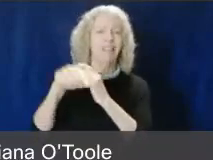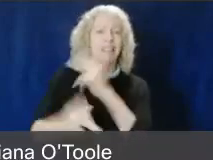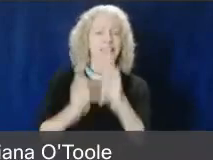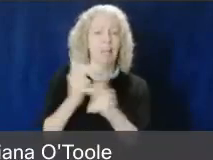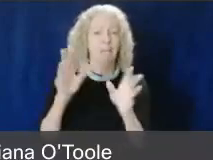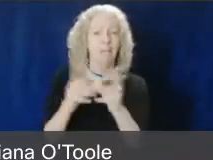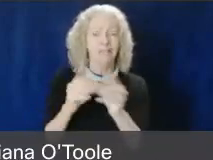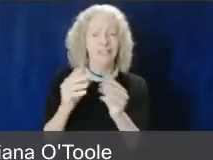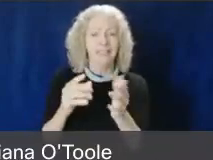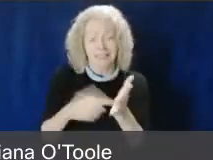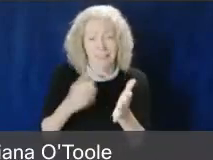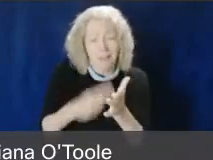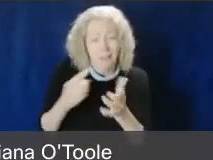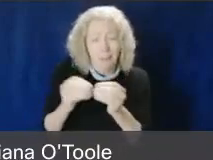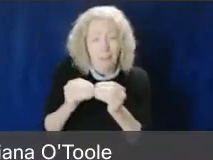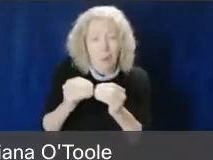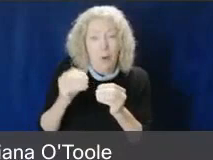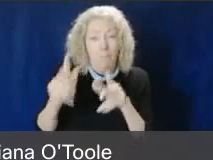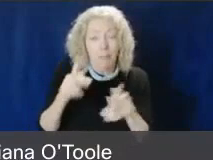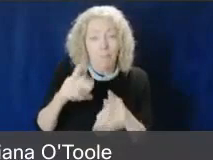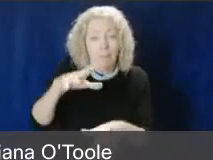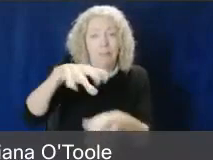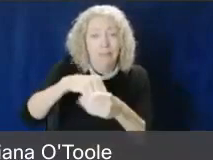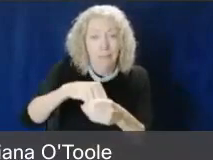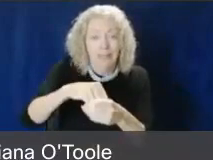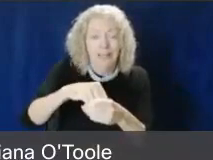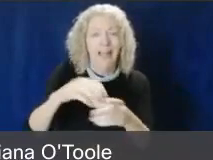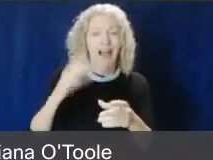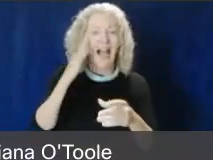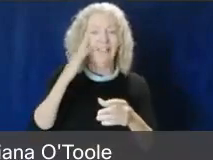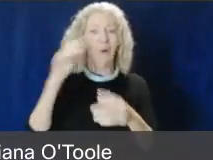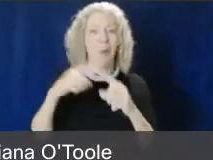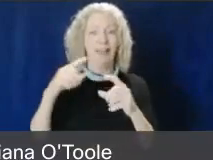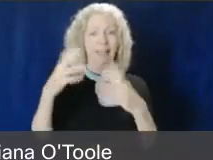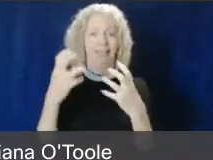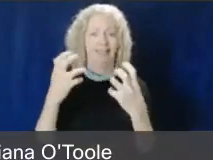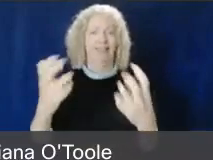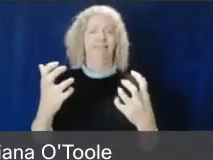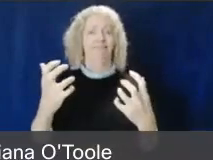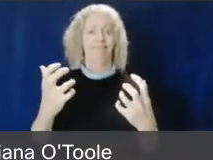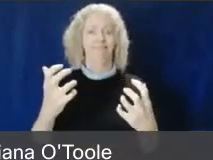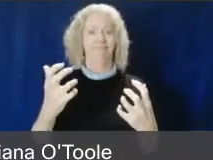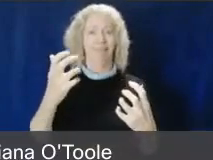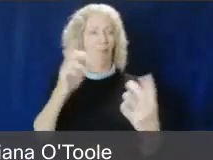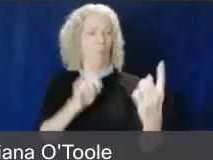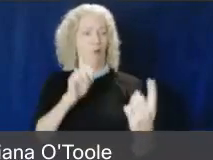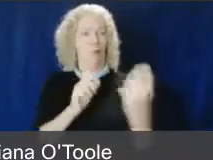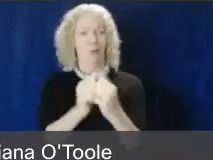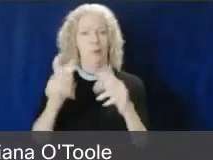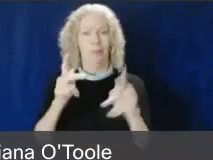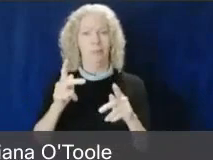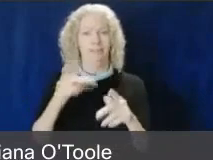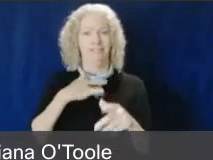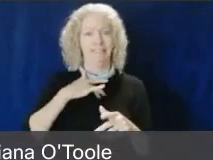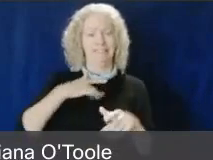participation sometimes. I know it can be hard to stand up in the theater with several hundred people there and raise your hand and ask a question,